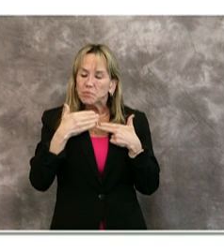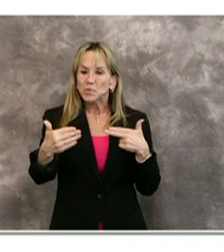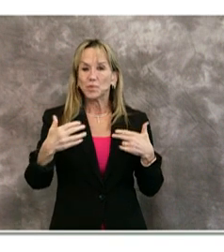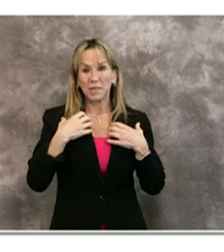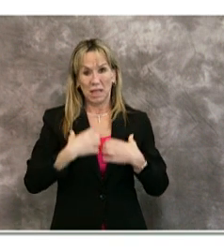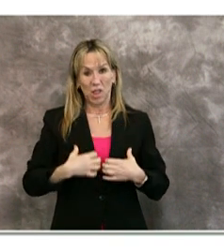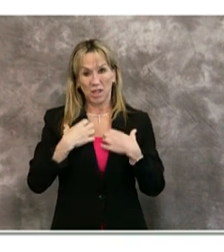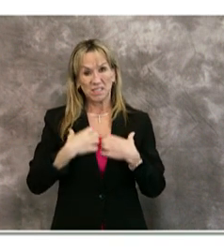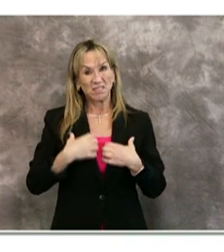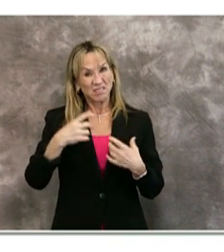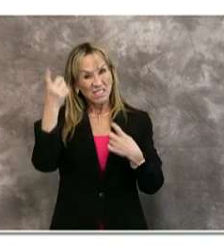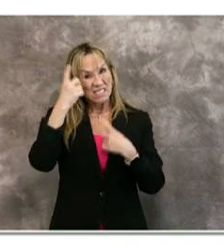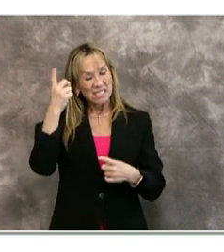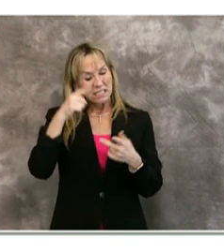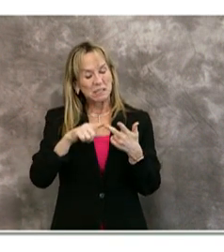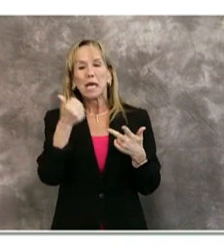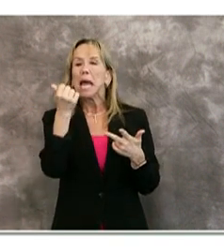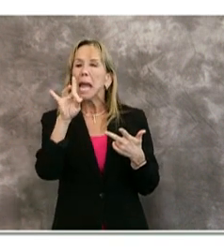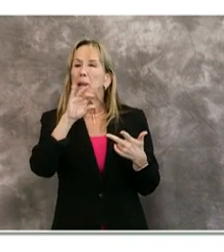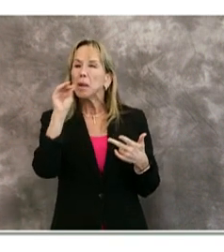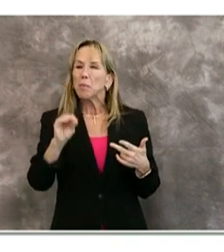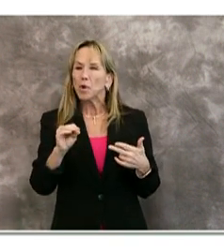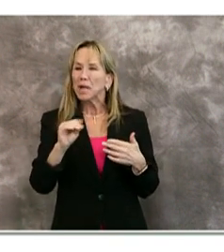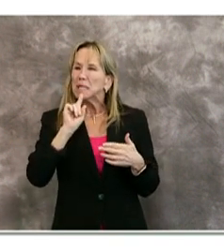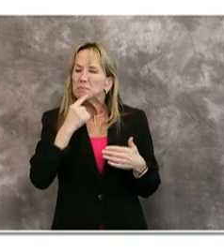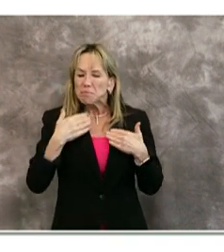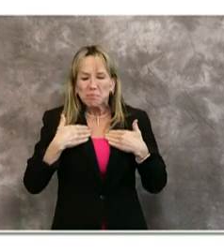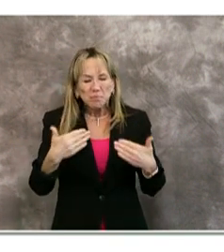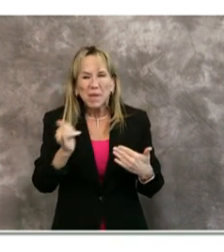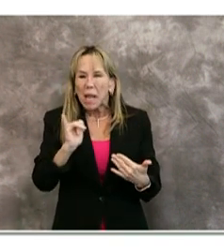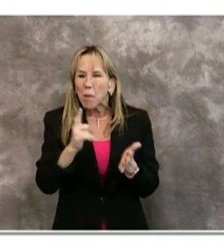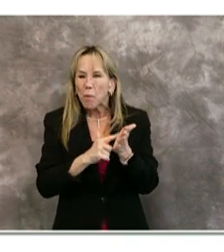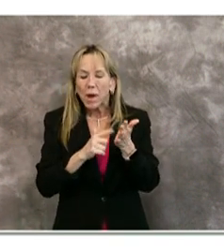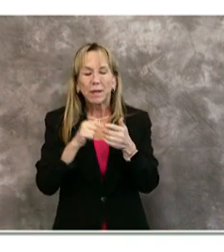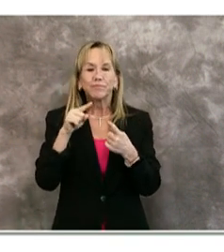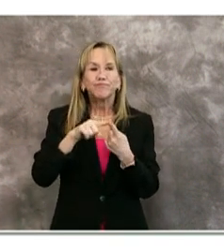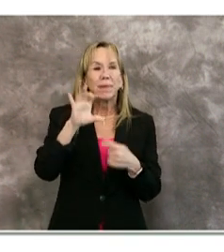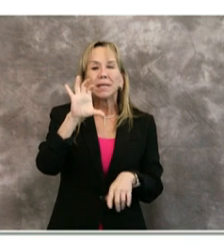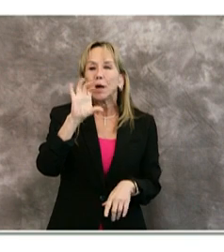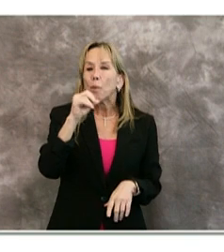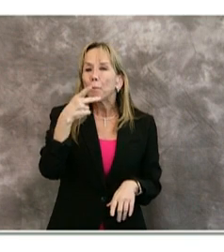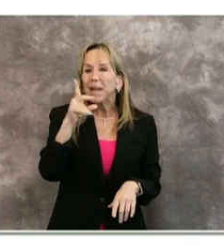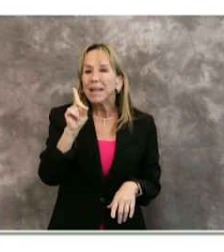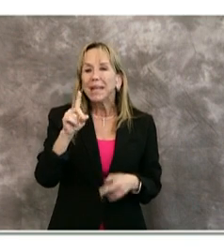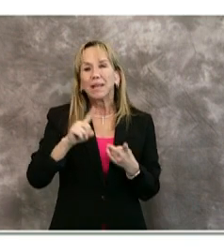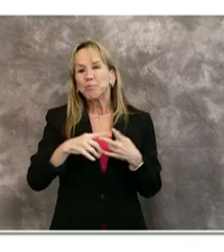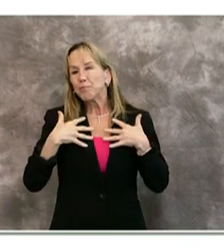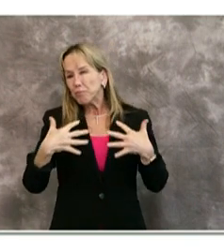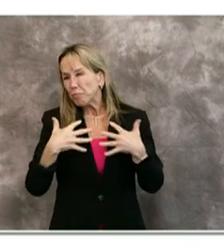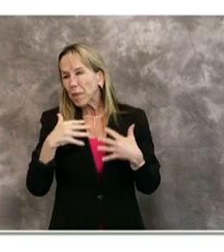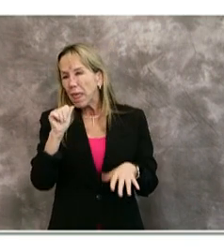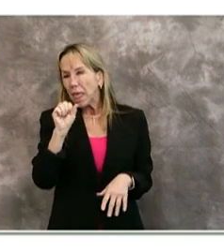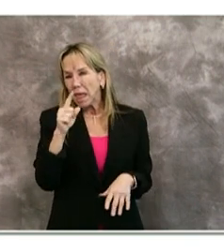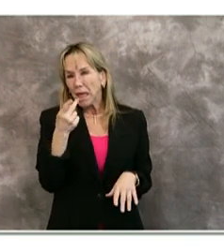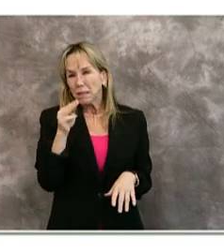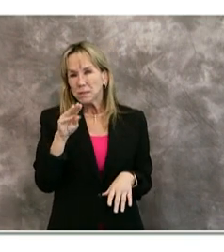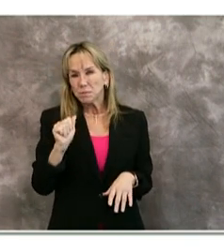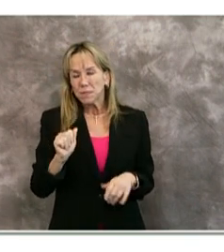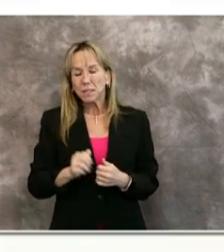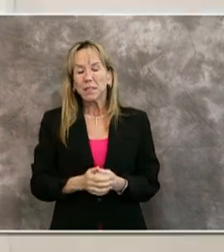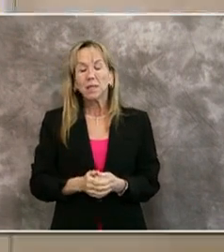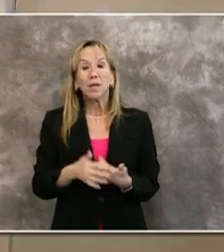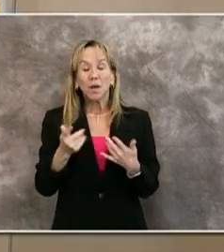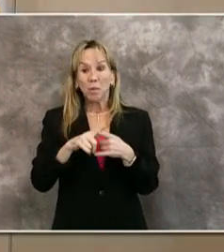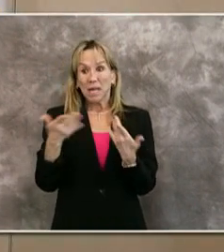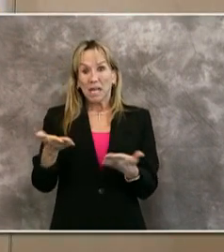18%. Typically, that would be COPD or asthma. Locally, among all of the San Diego